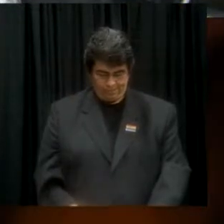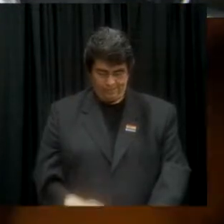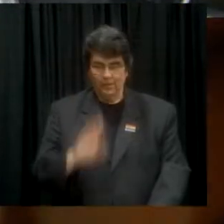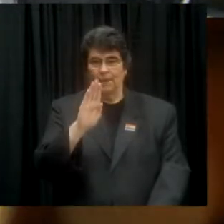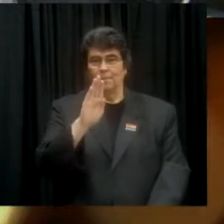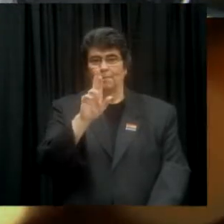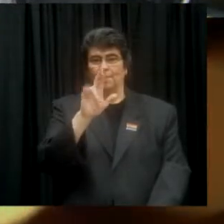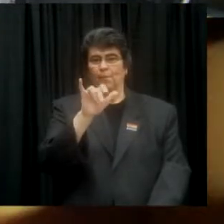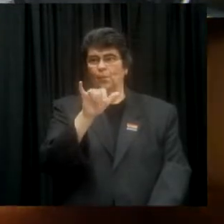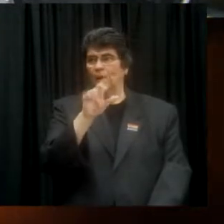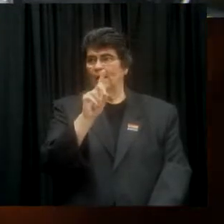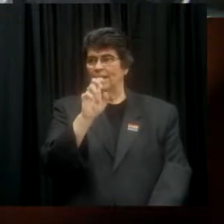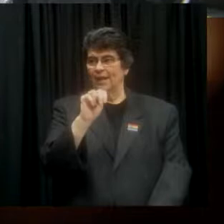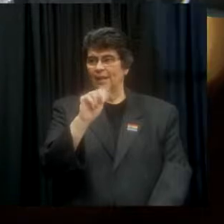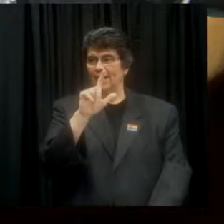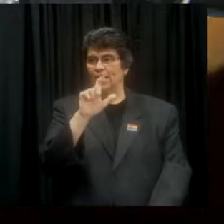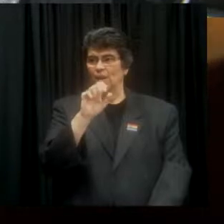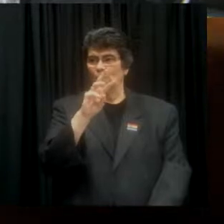Braden Lewis.